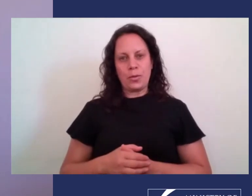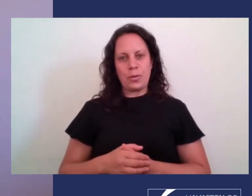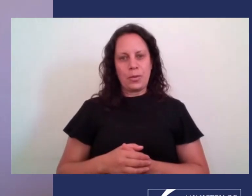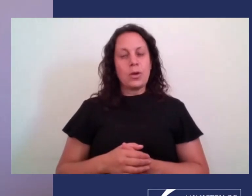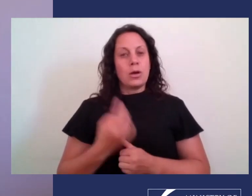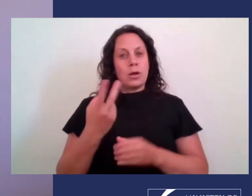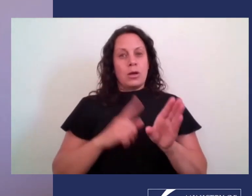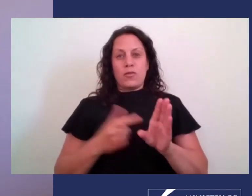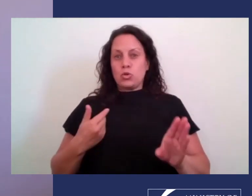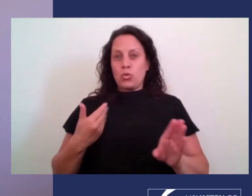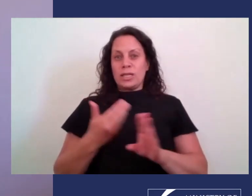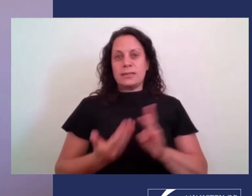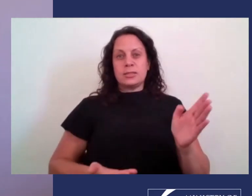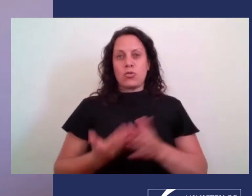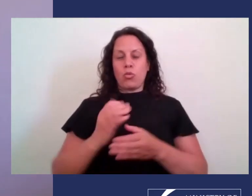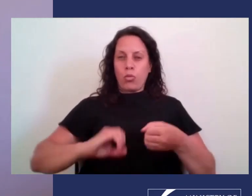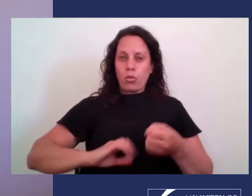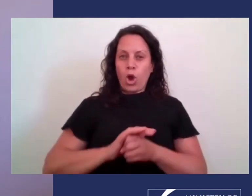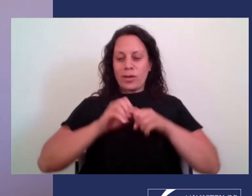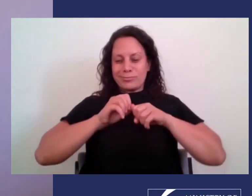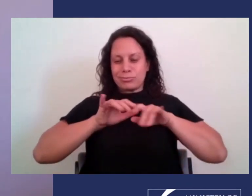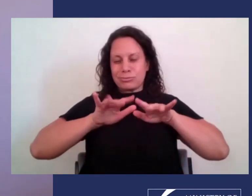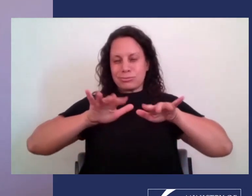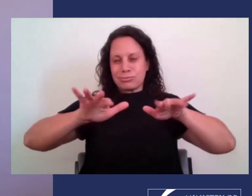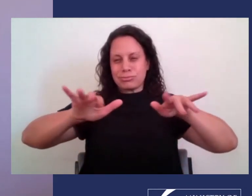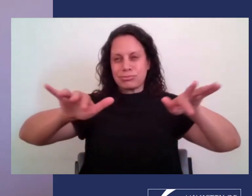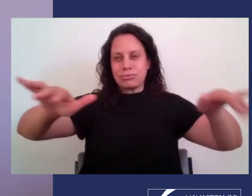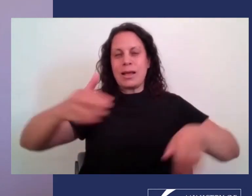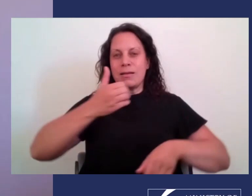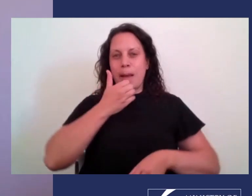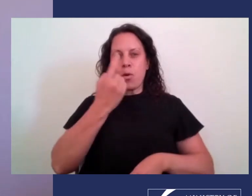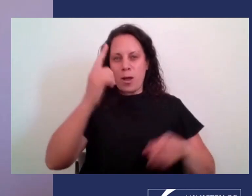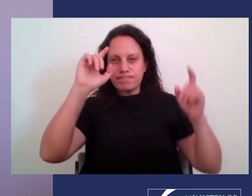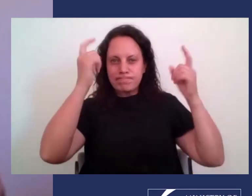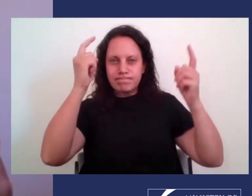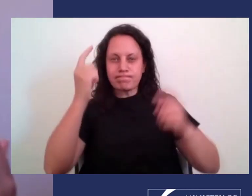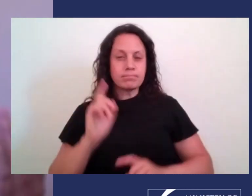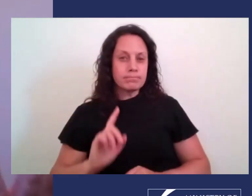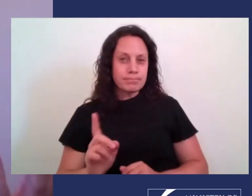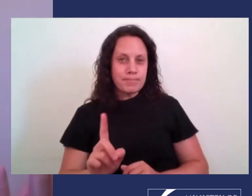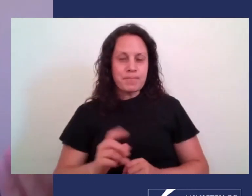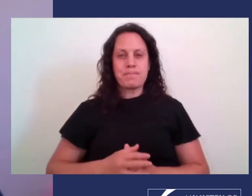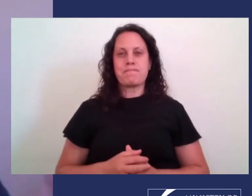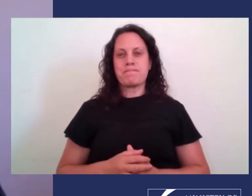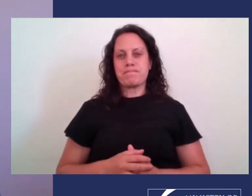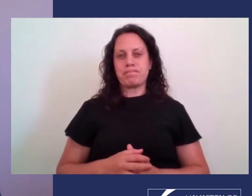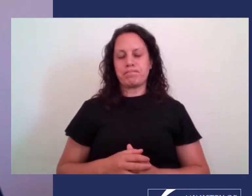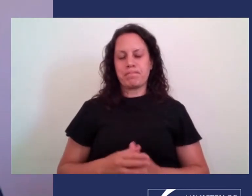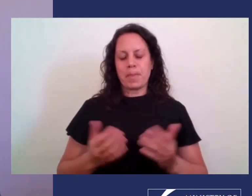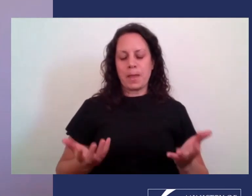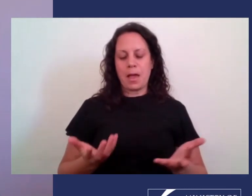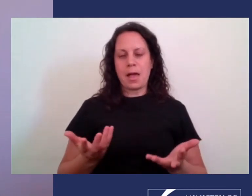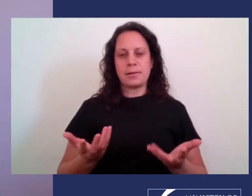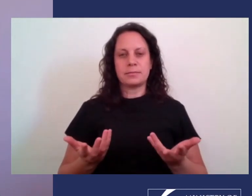2 years of this pandemic is that really our biggest concern is that when we, as